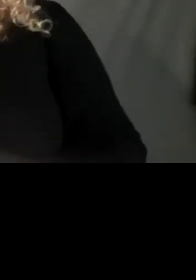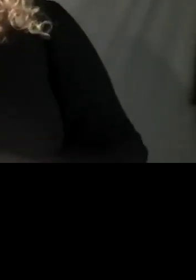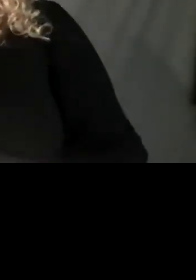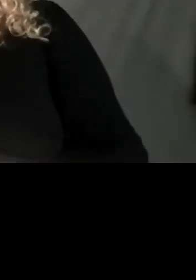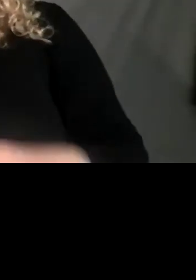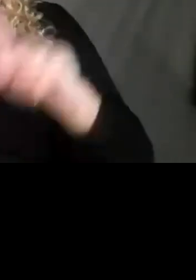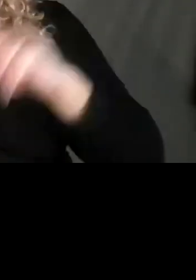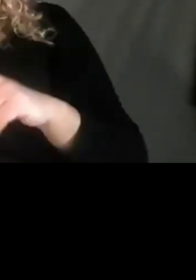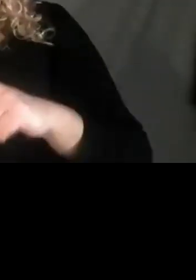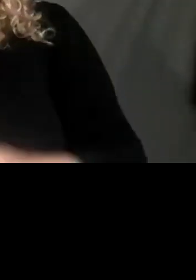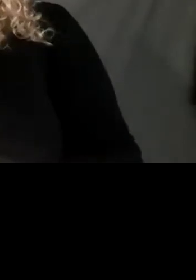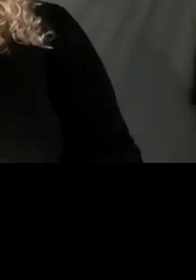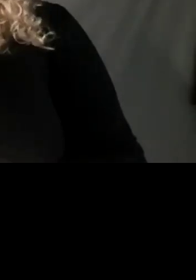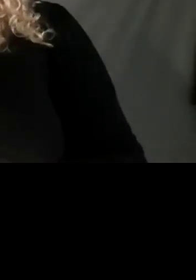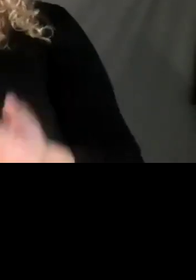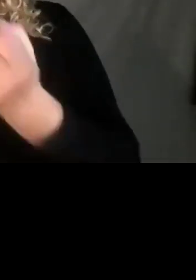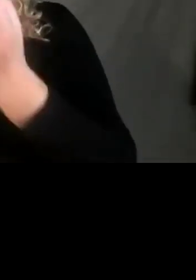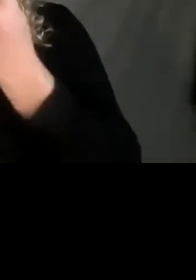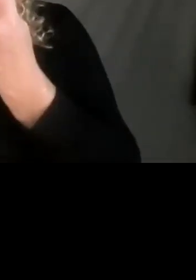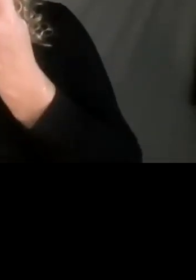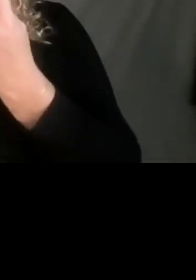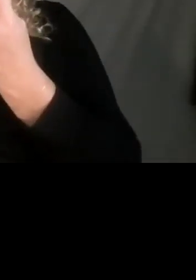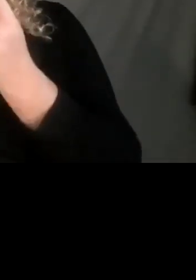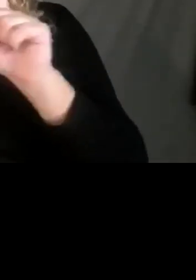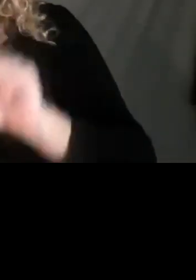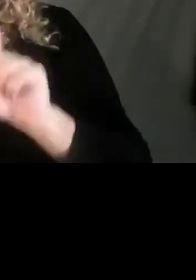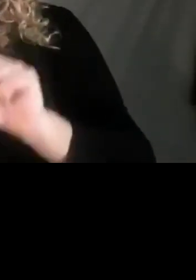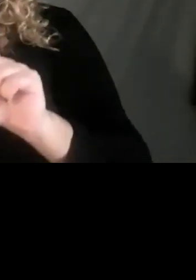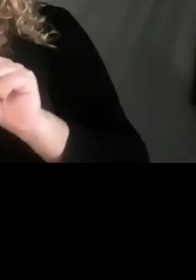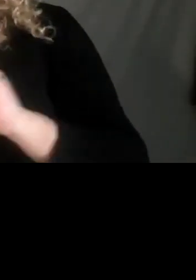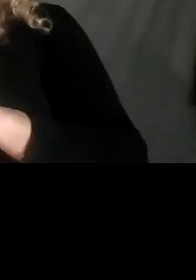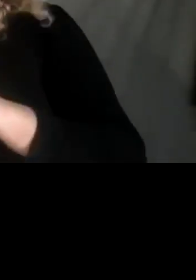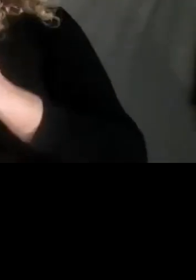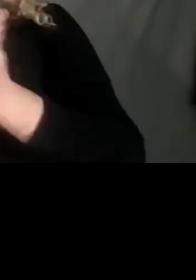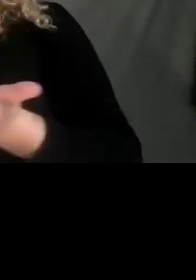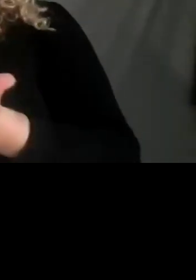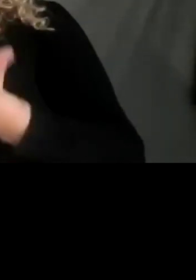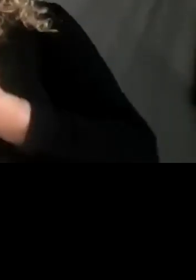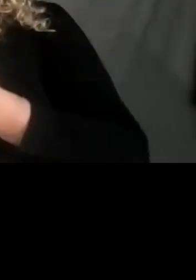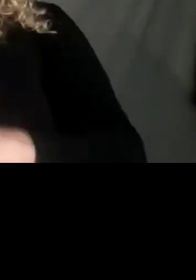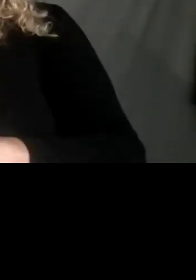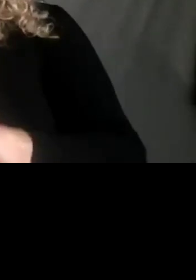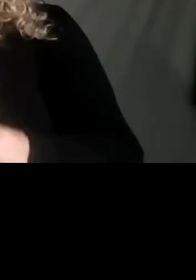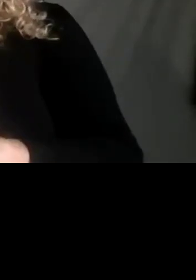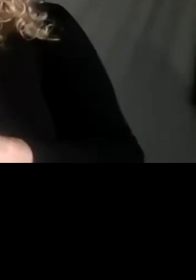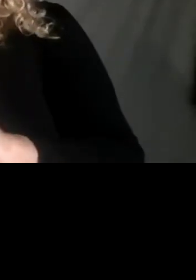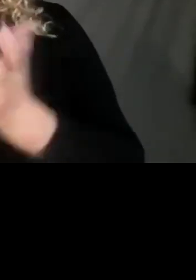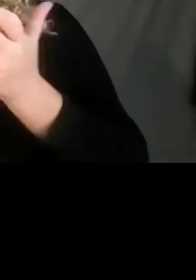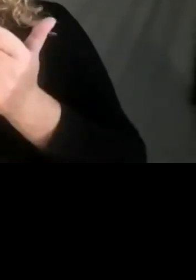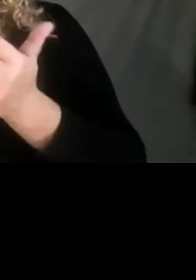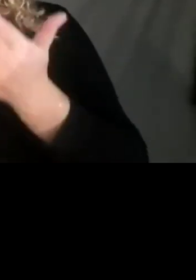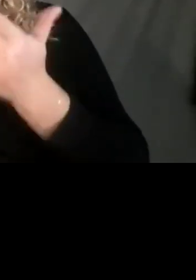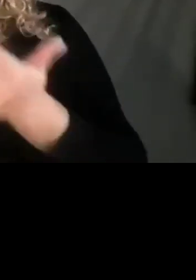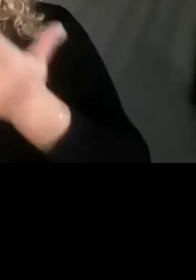to really dive deep into understanding what a pilot is and how it can help your project. I want to say a big thank you